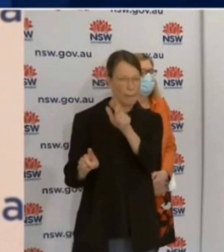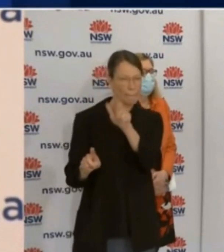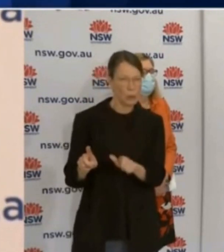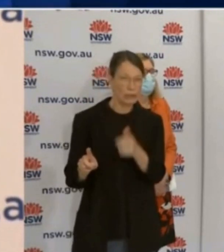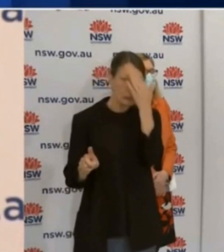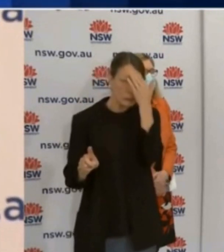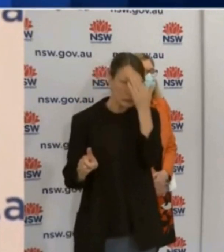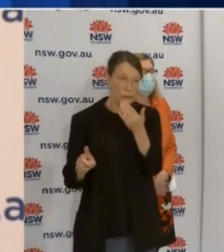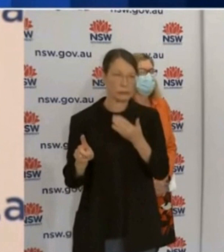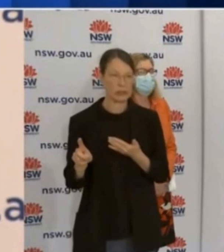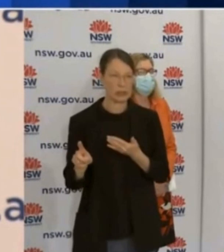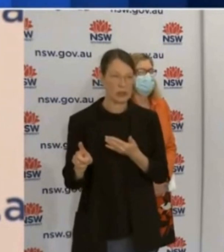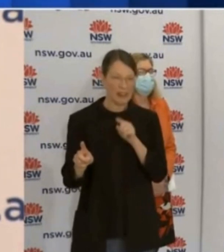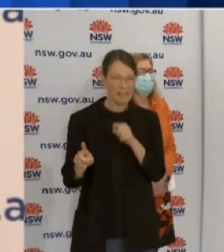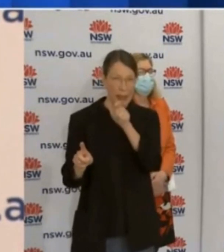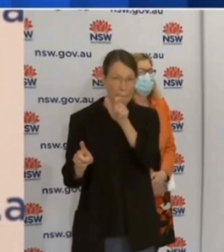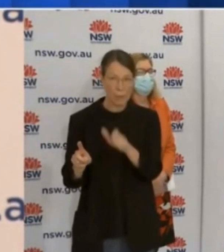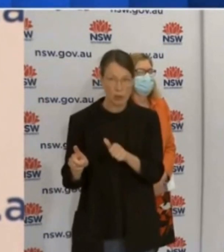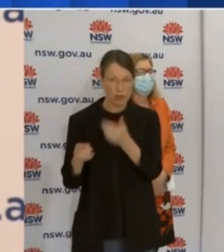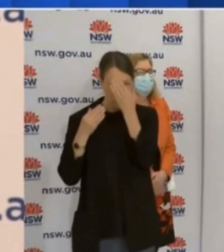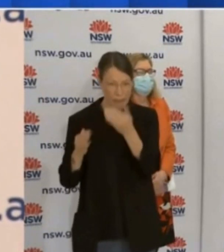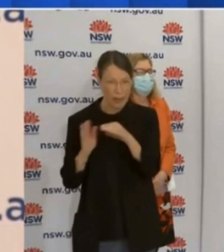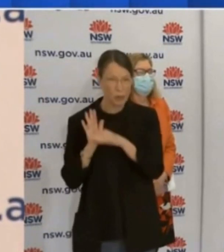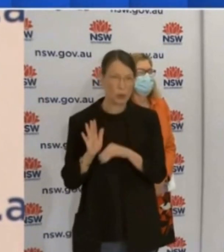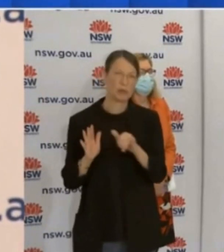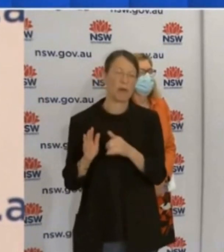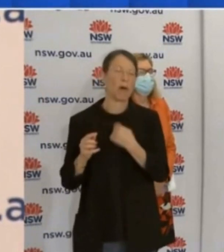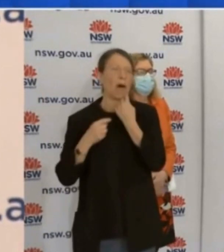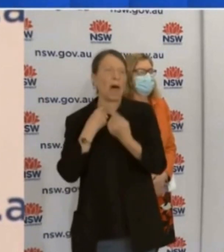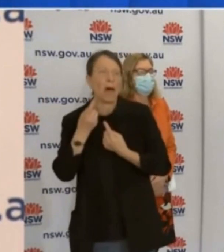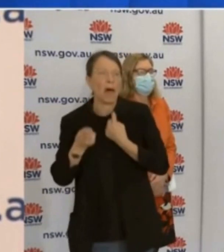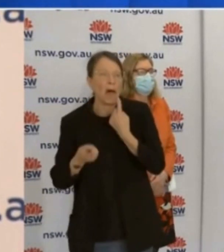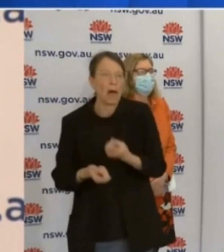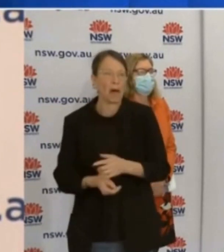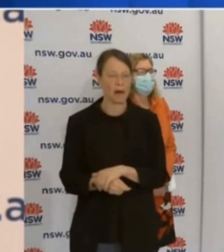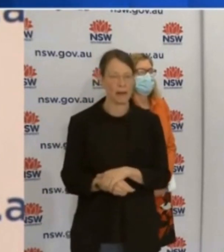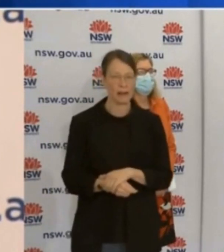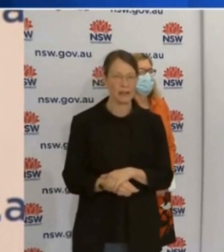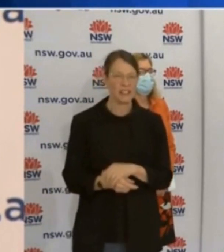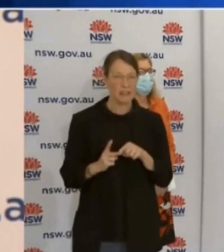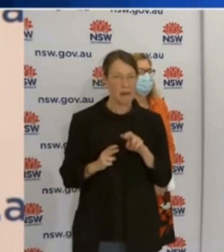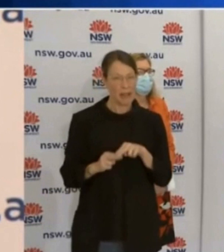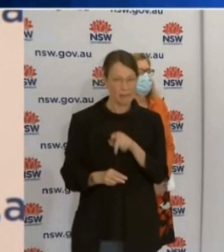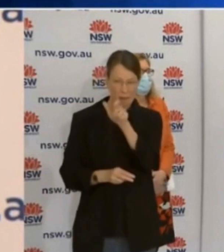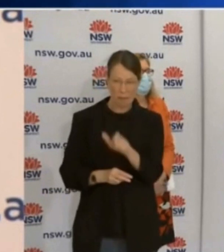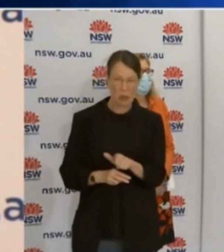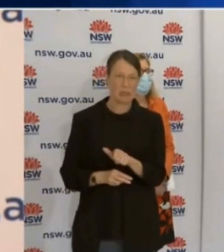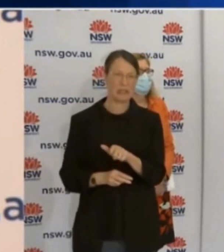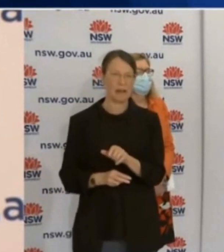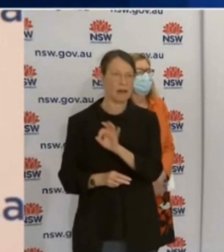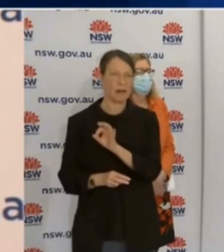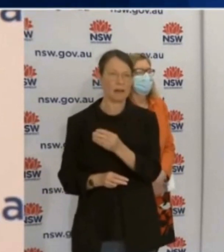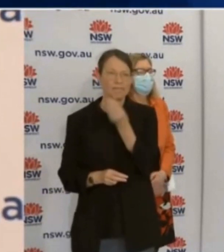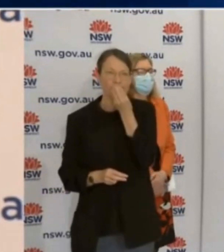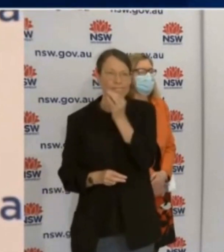example, I'm not indicating this is the case, but if, for example, we were dealing with someone who was not cooperating and not giving us the information we